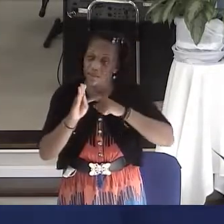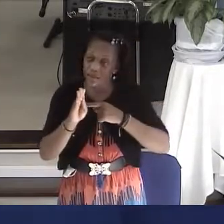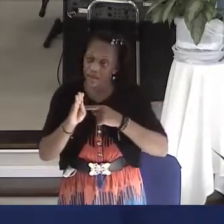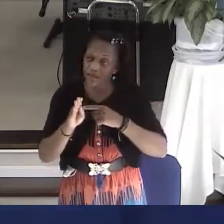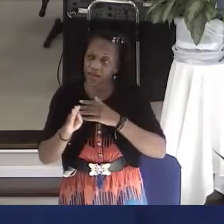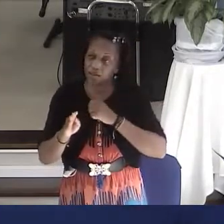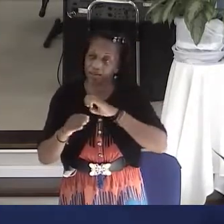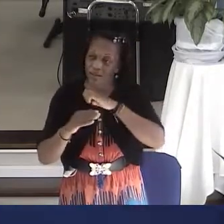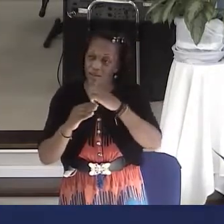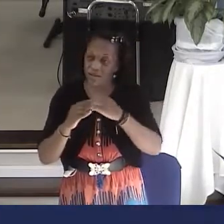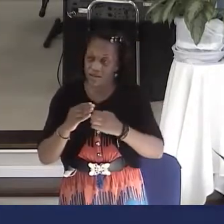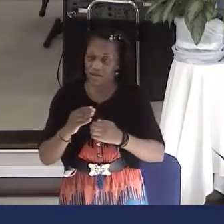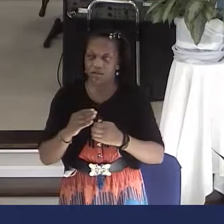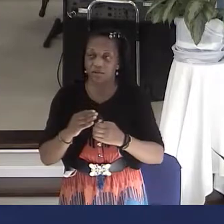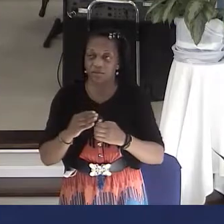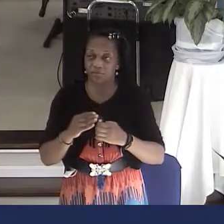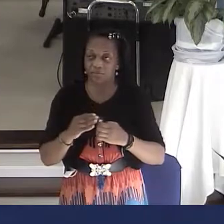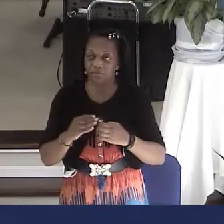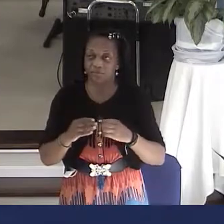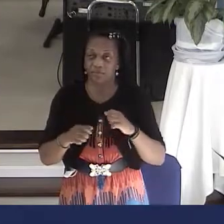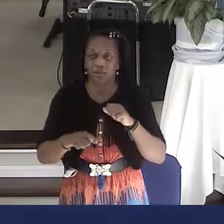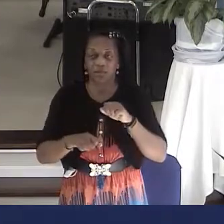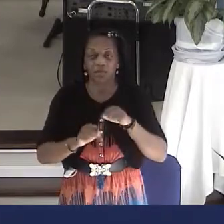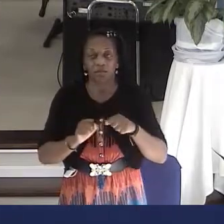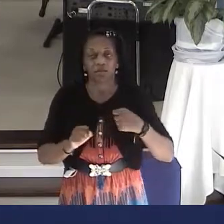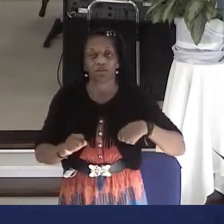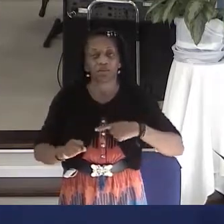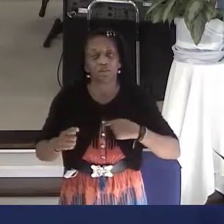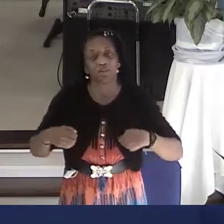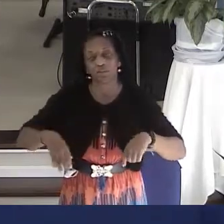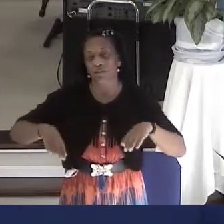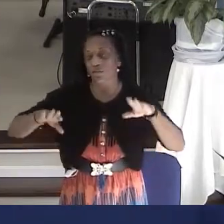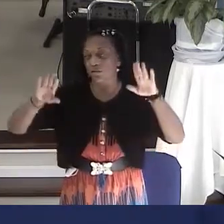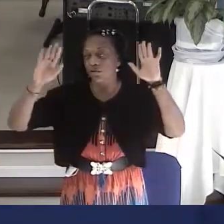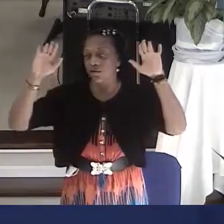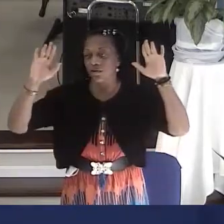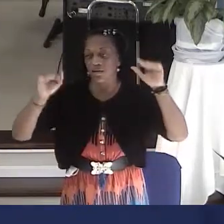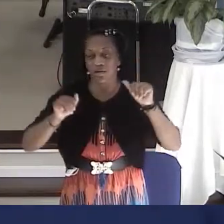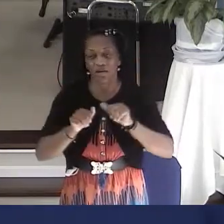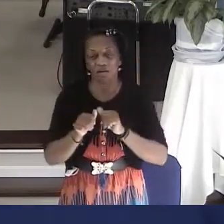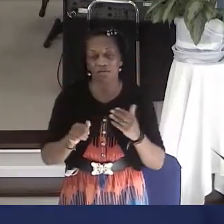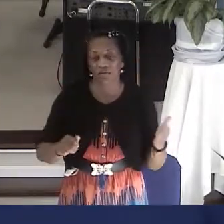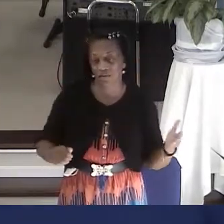take over, take full control of everything. Hallelujah.